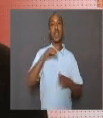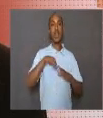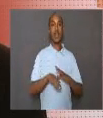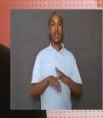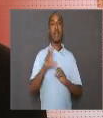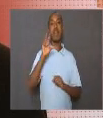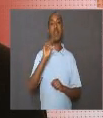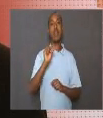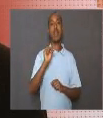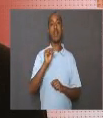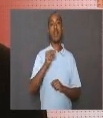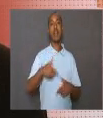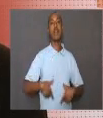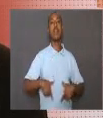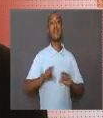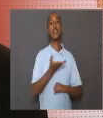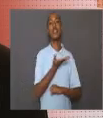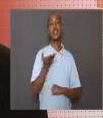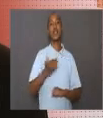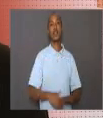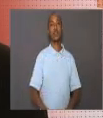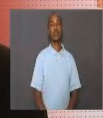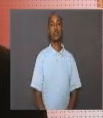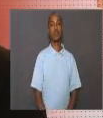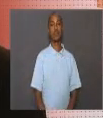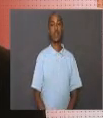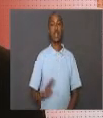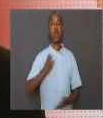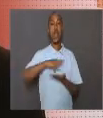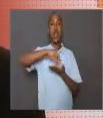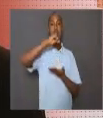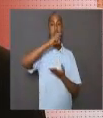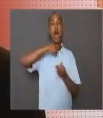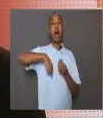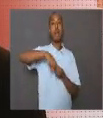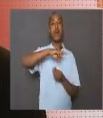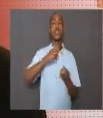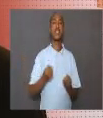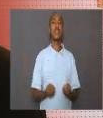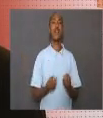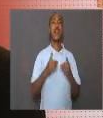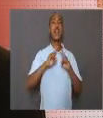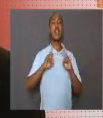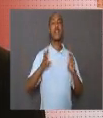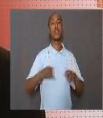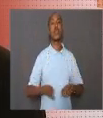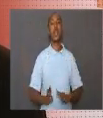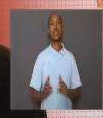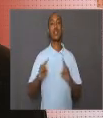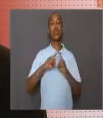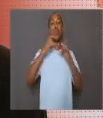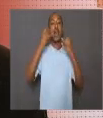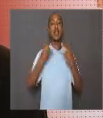in non-living things. We learned about several different ways